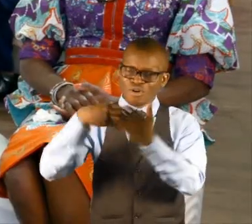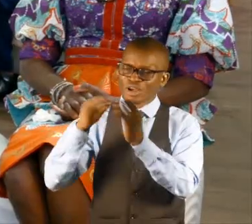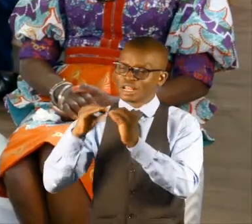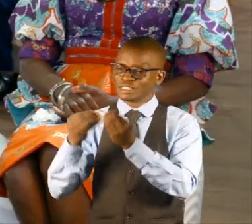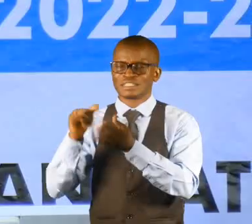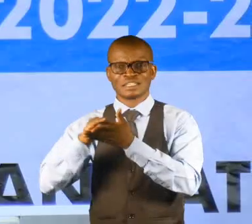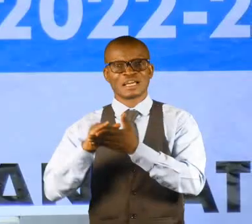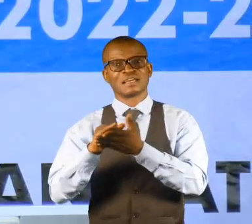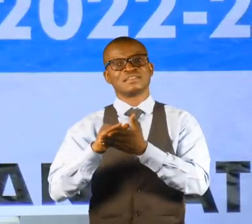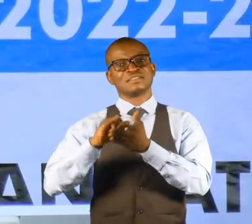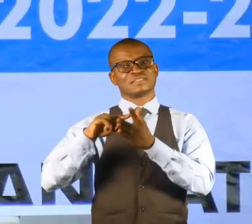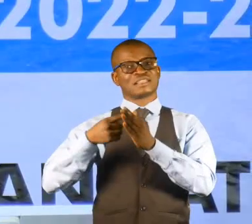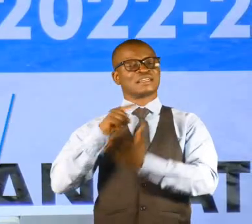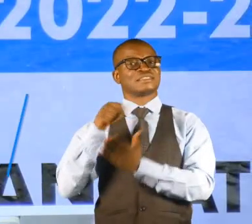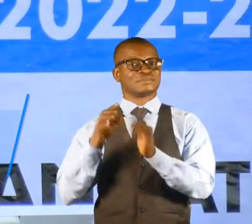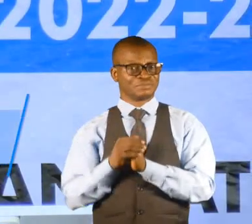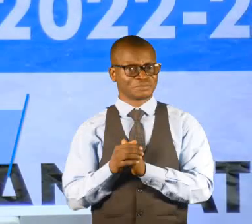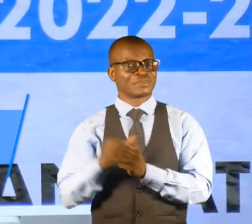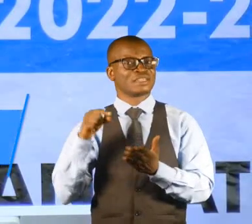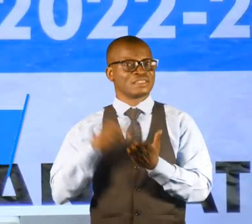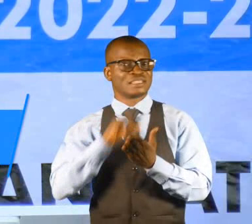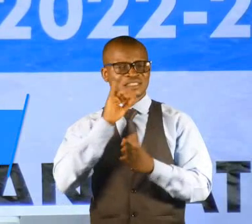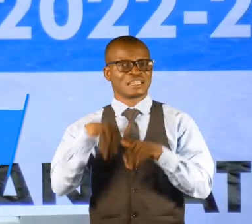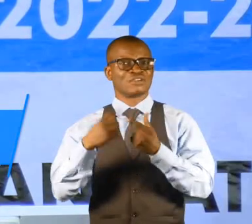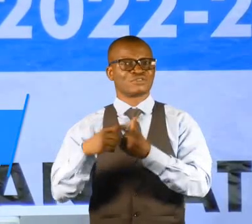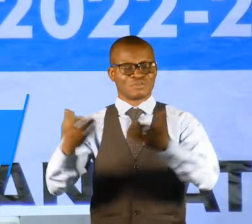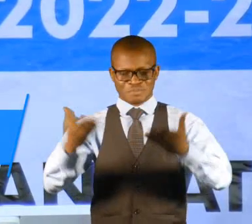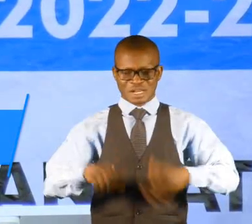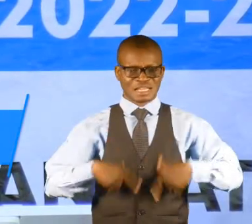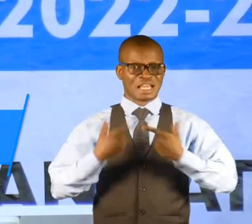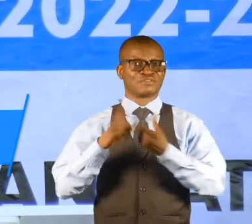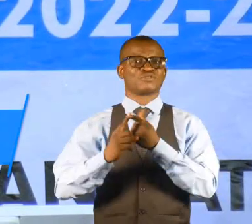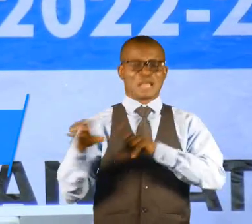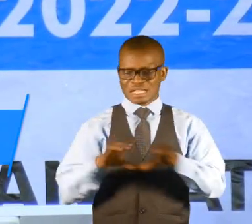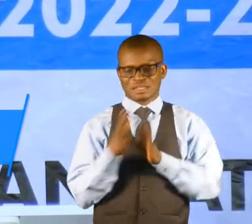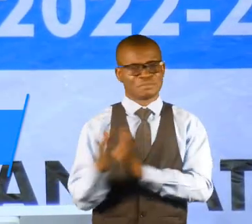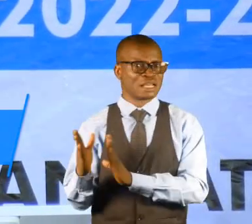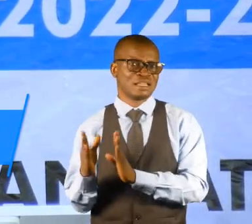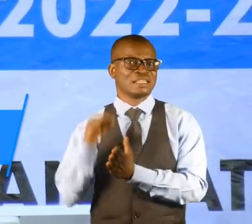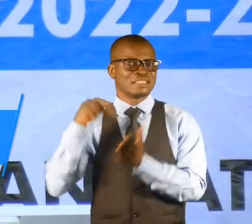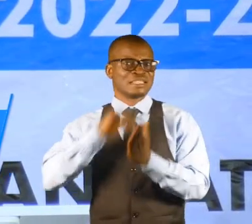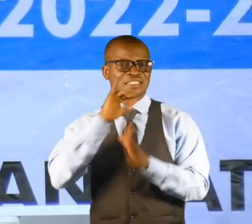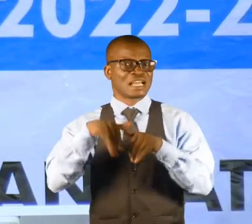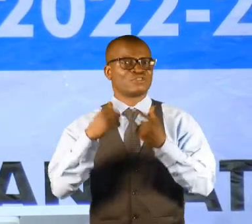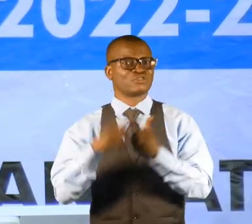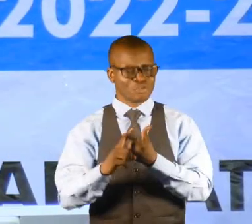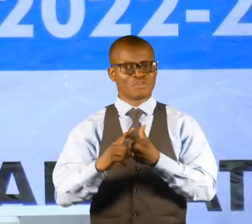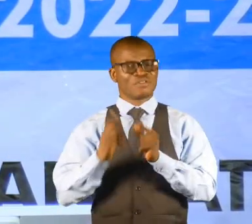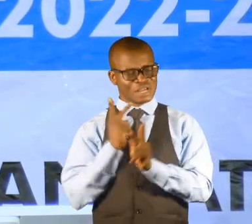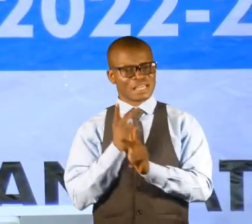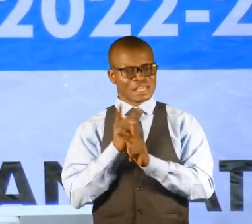this initiative. This is the way of how you breathe life into the action plan. This is how